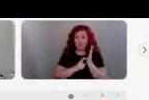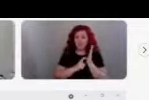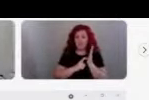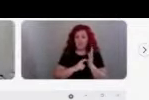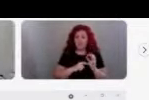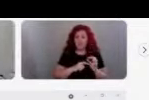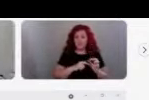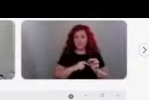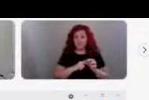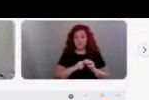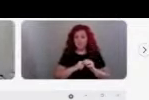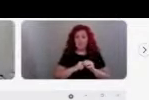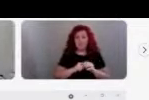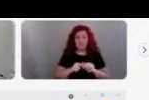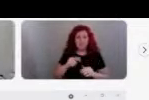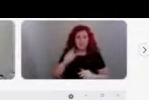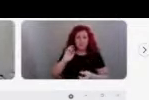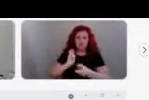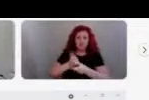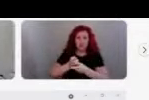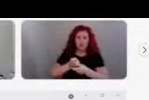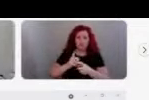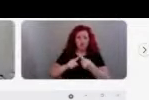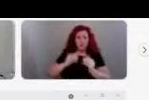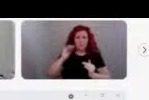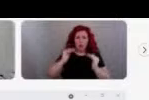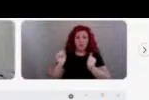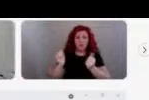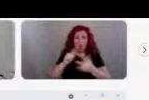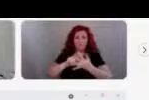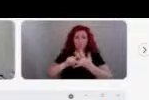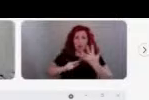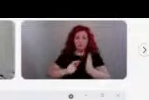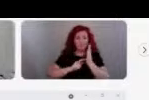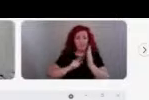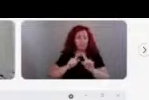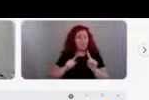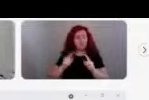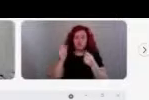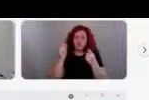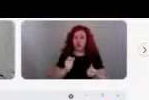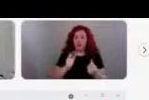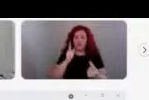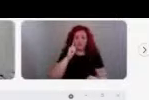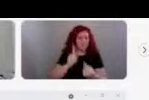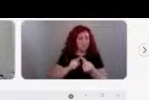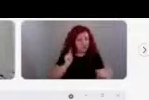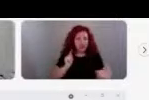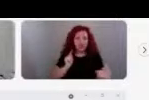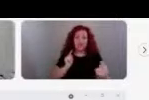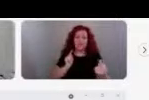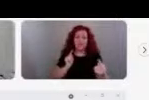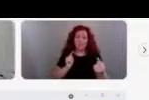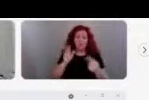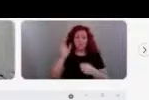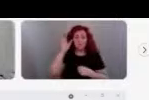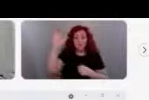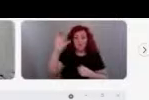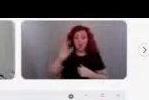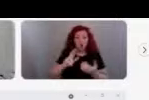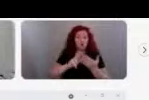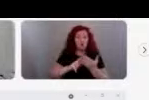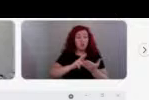difficult to balance all however i strongly disagree with the idea that being registered